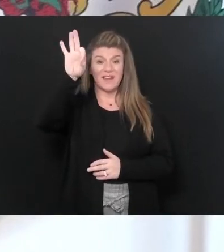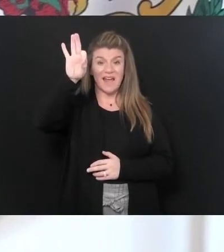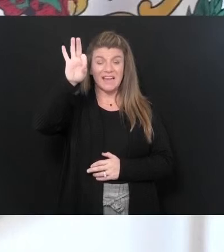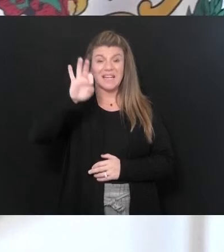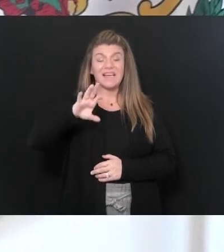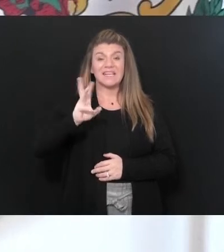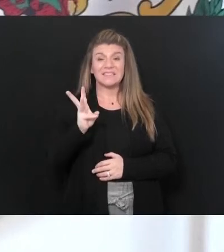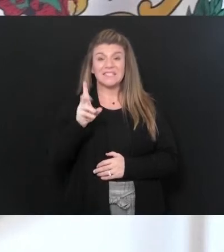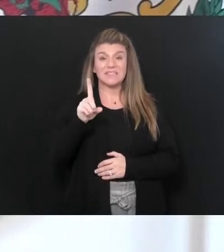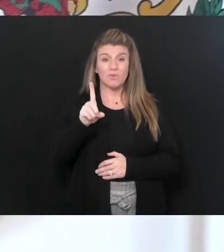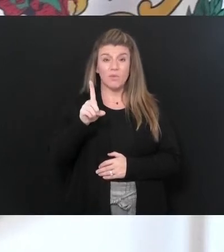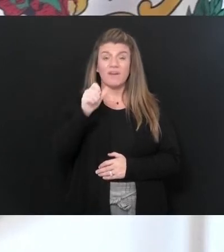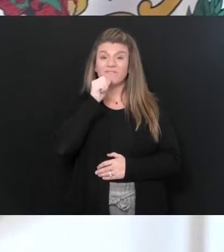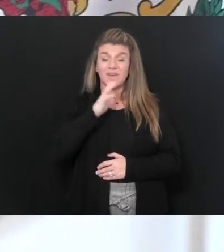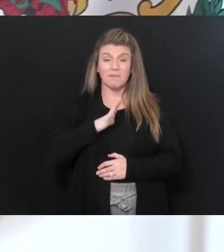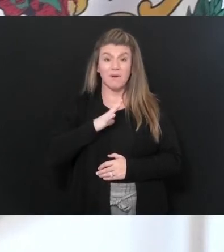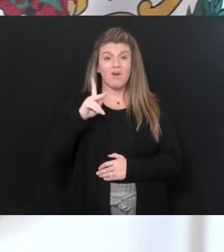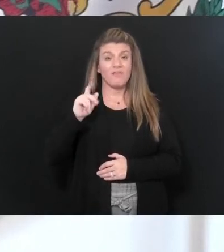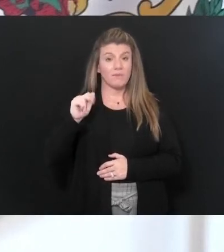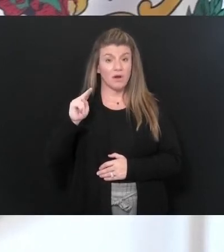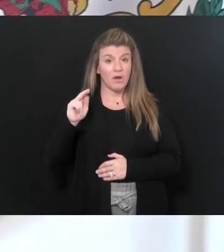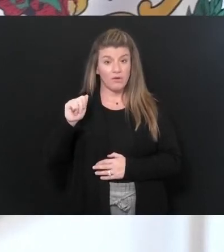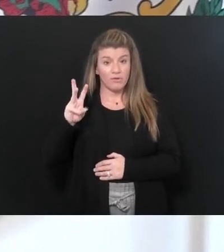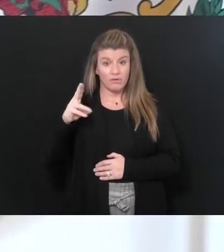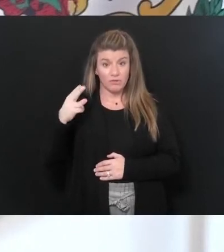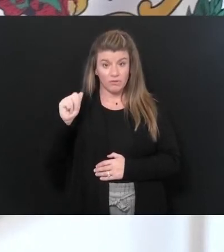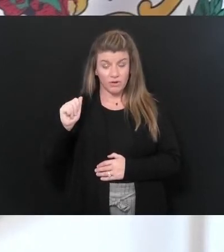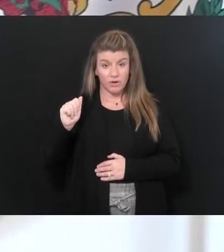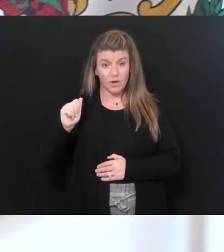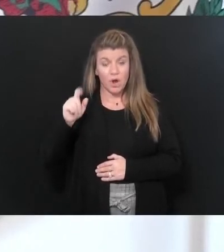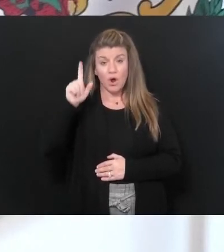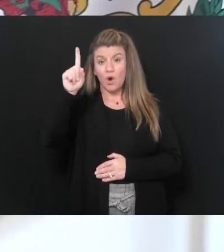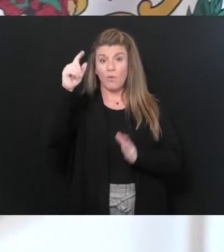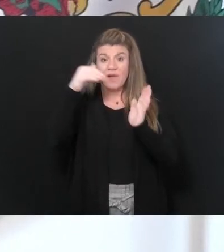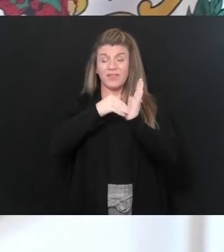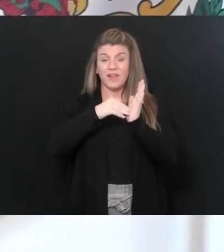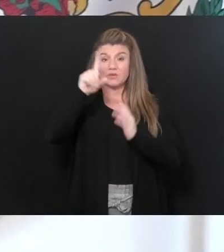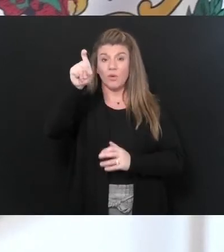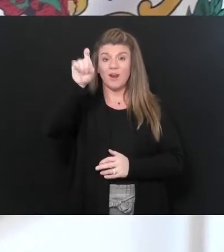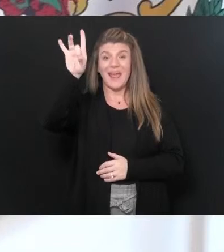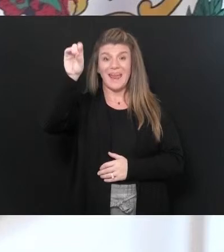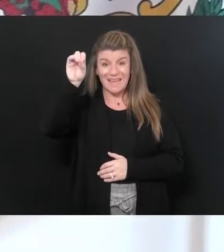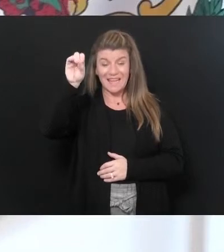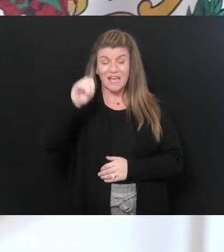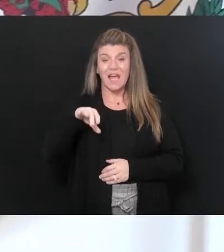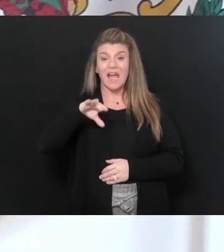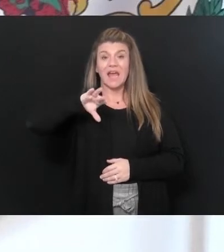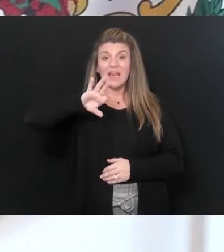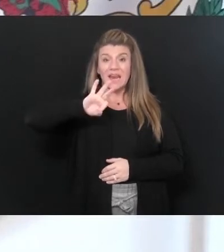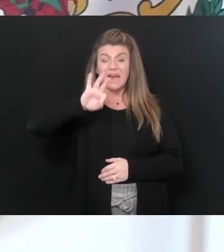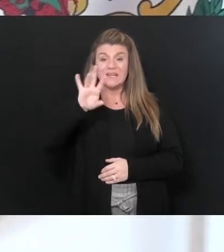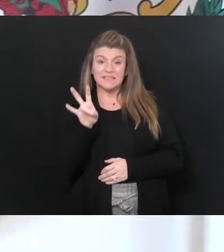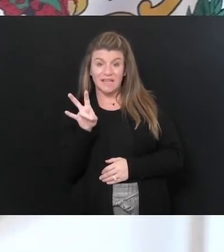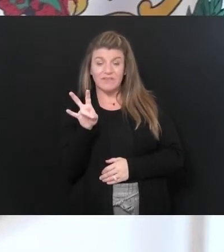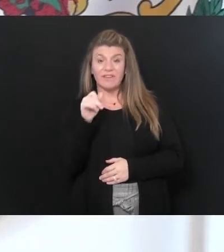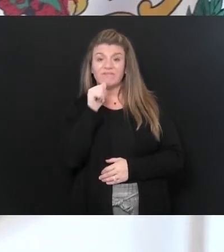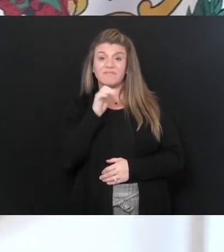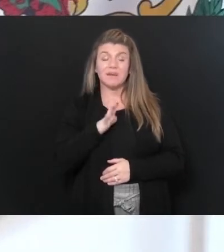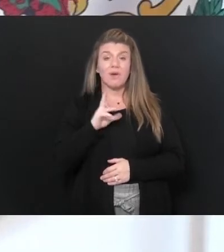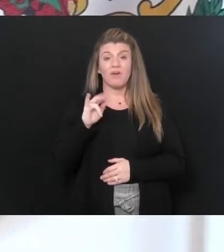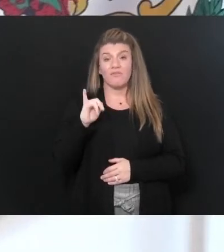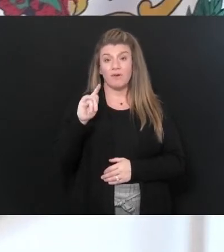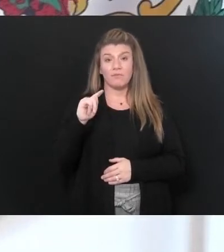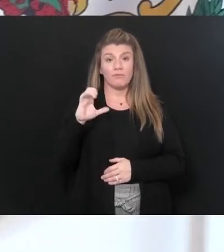a 61-year-old female from Kanawha County. Our 1,180th death, a 97-year-old female from